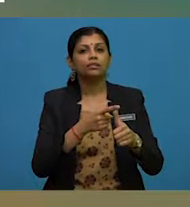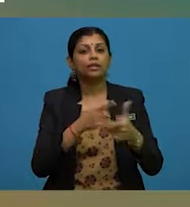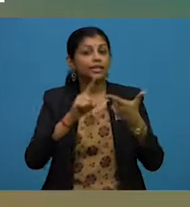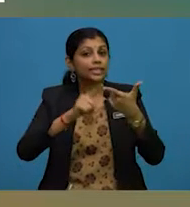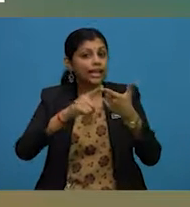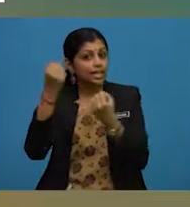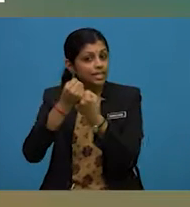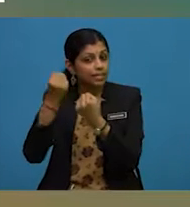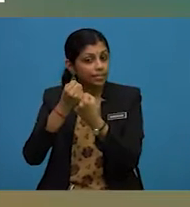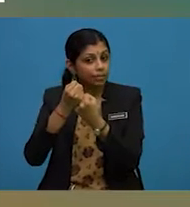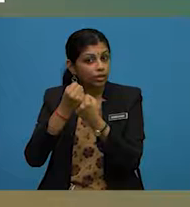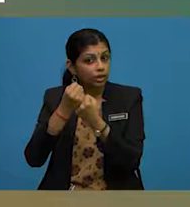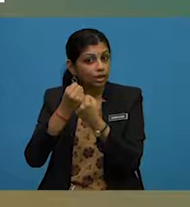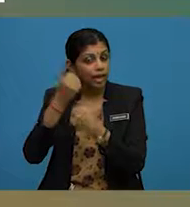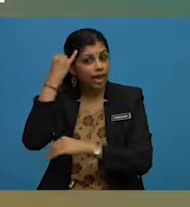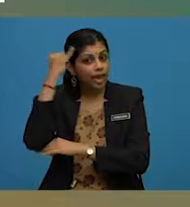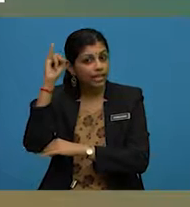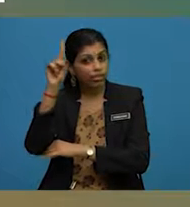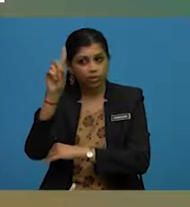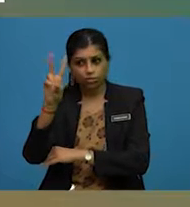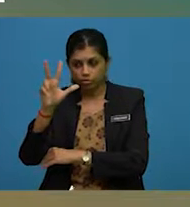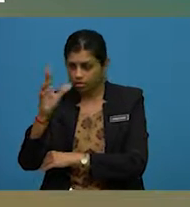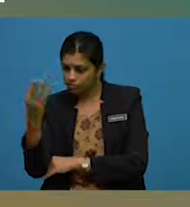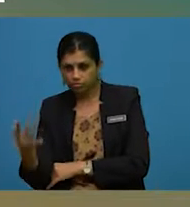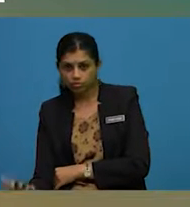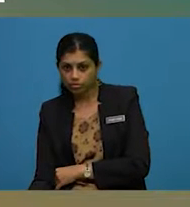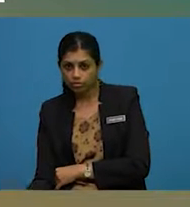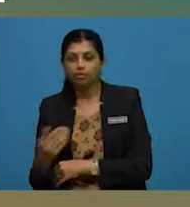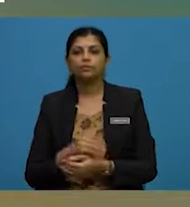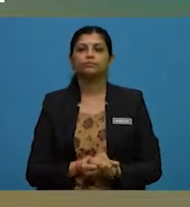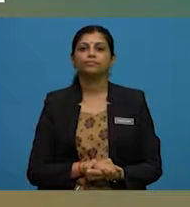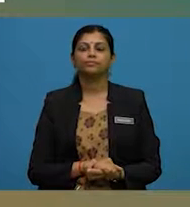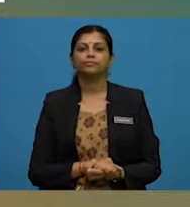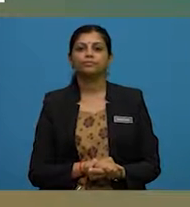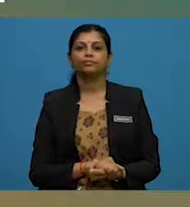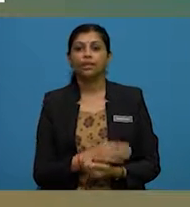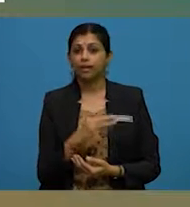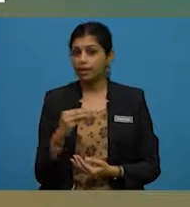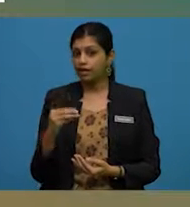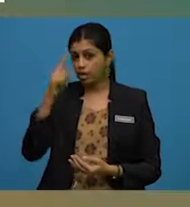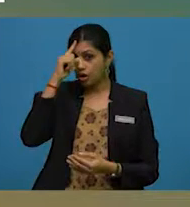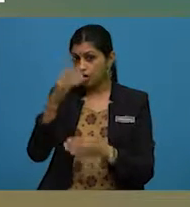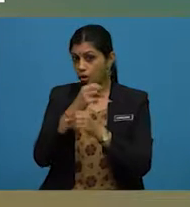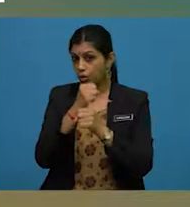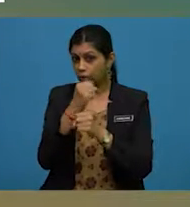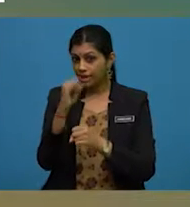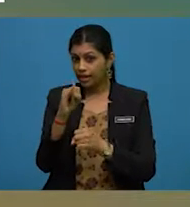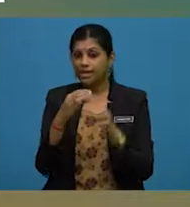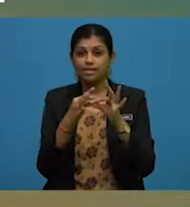Supporting ideas number 1, 2, and 3 or more, and concluding